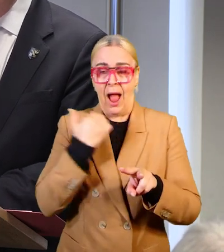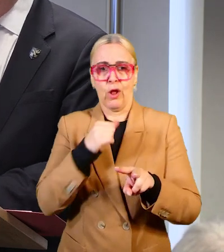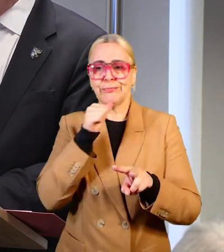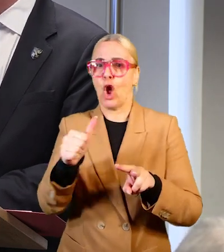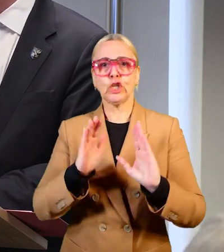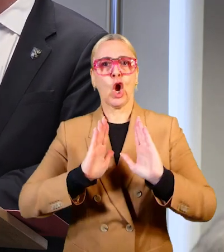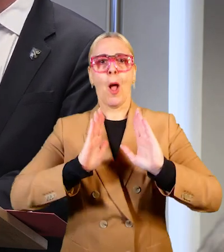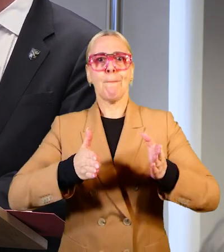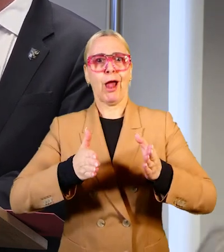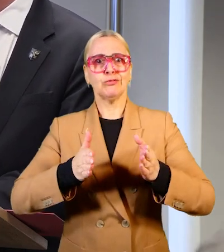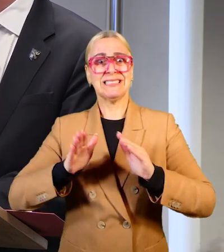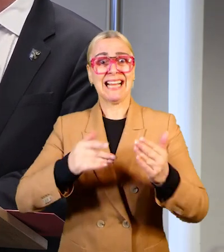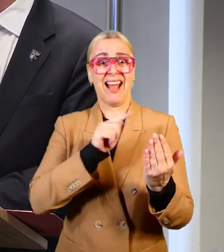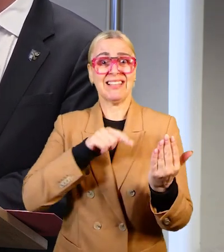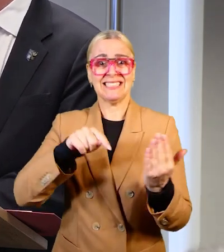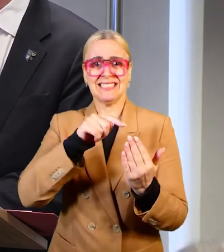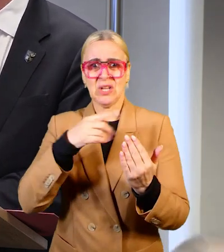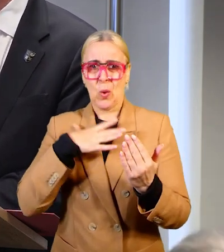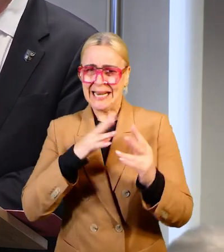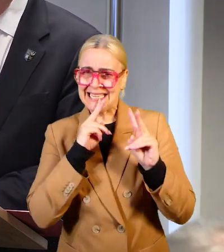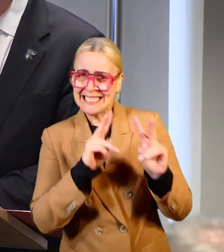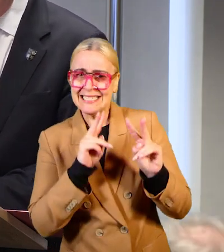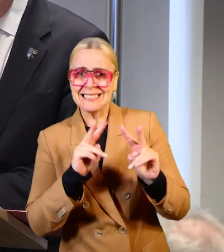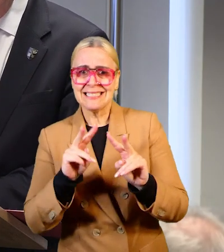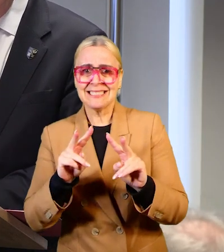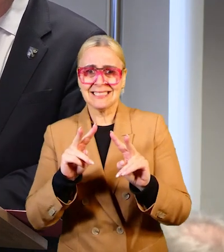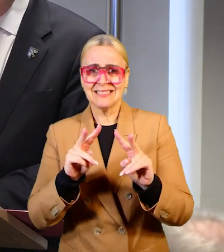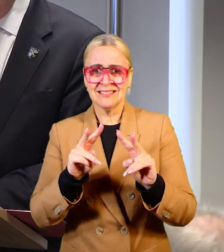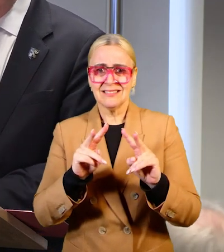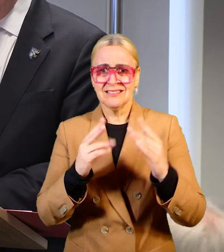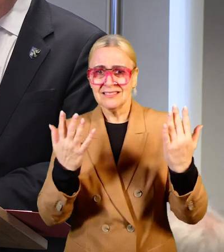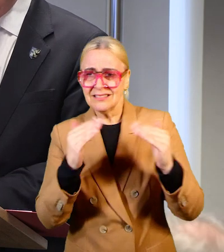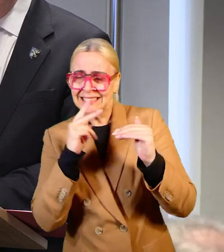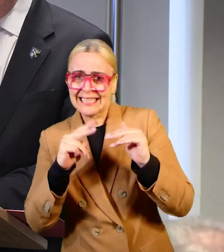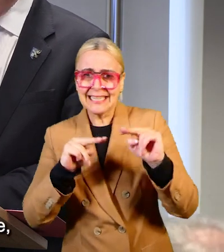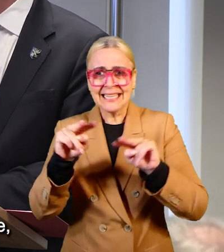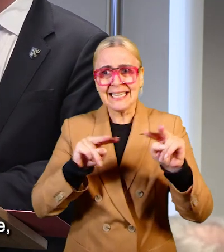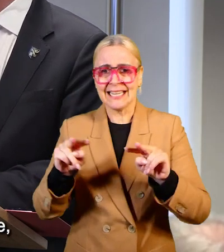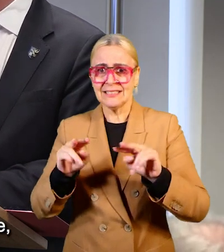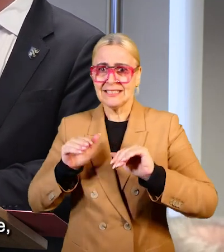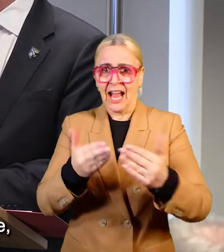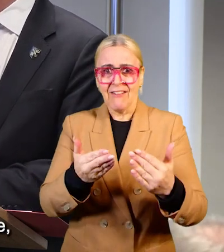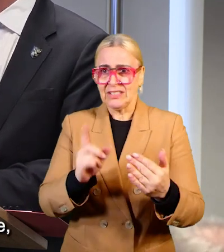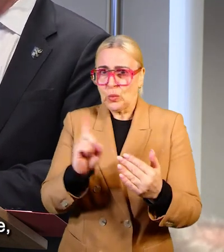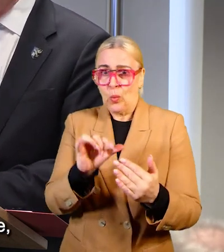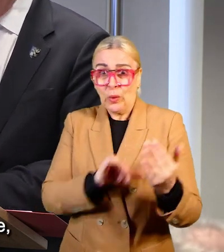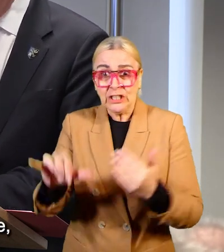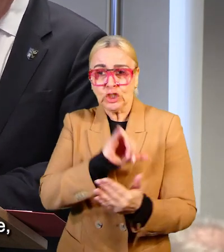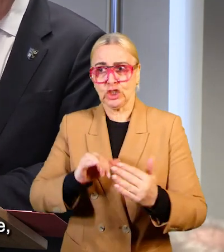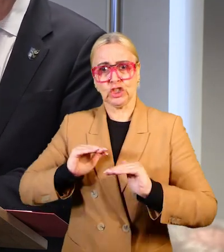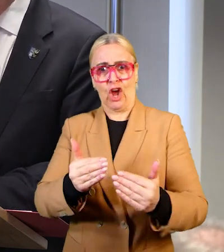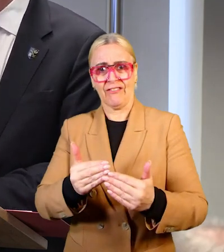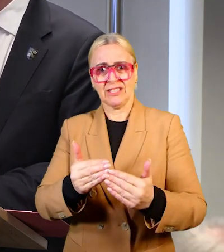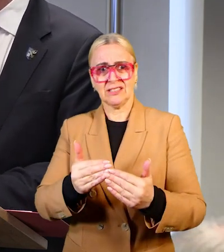what services are vital to those who need us the most. This means we have examined and indeed will continue to